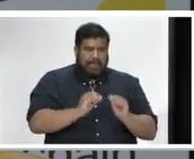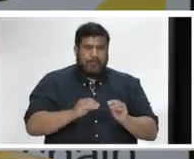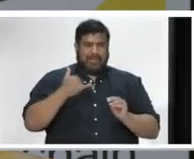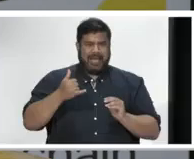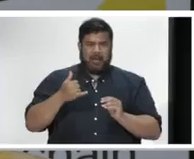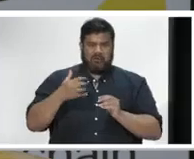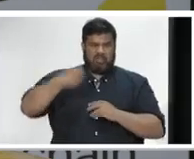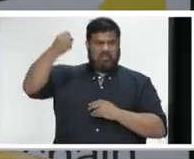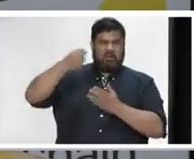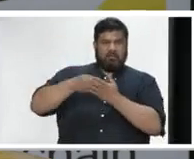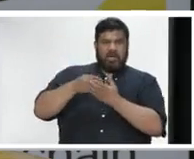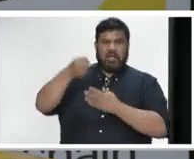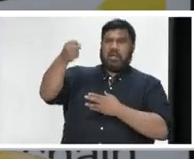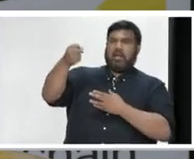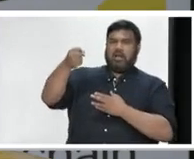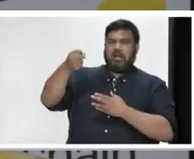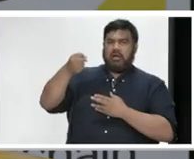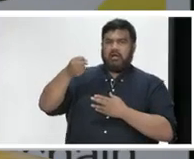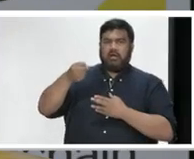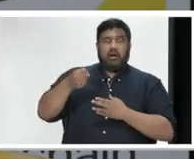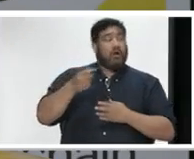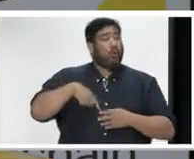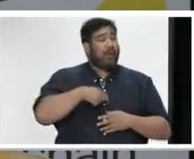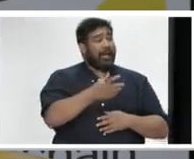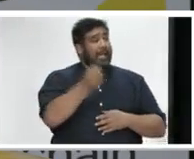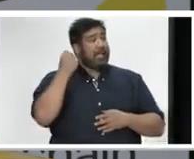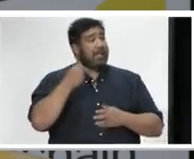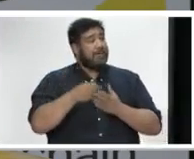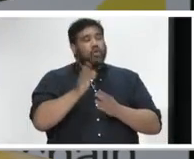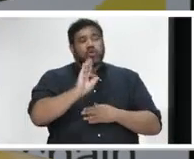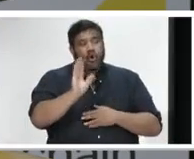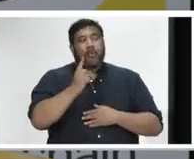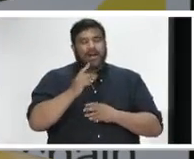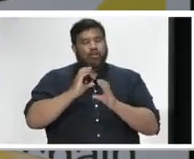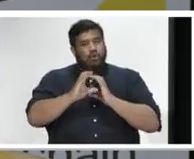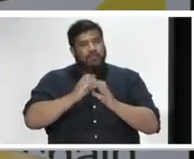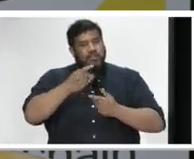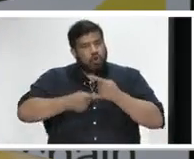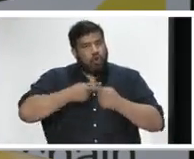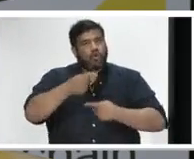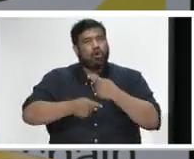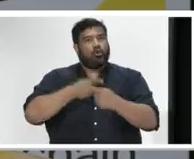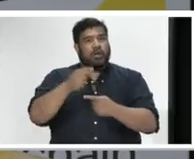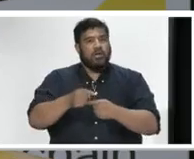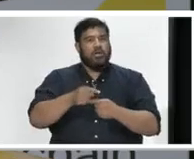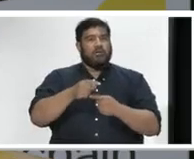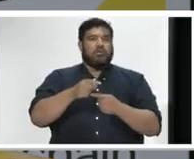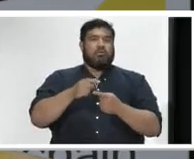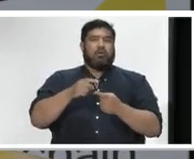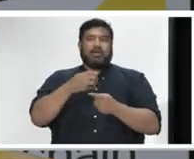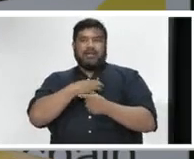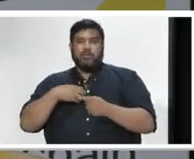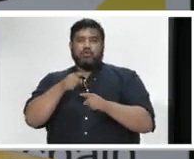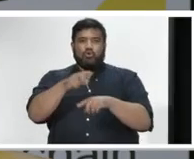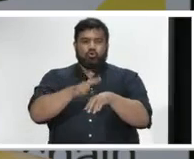them. I don't think it's been taken away, but the conversation is ongoing and active between those three parties, as I said, about